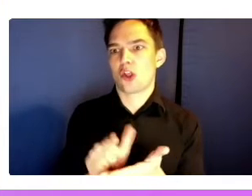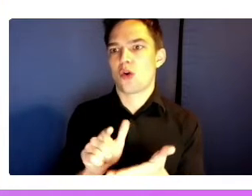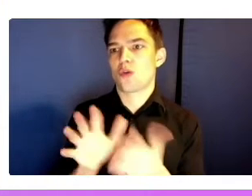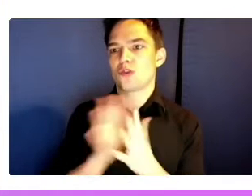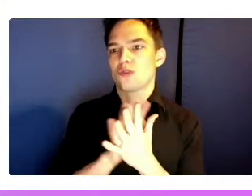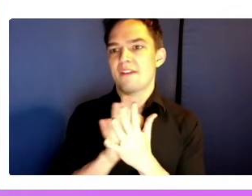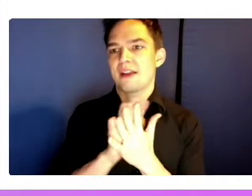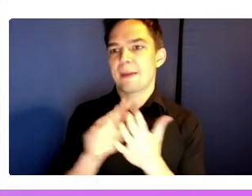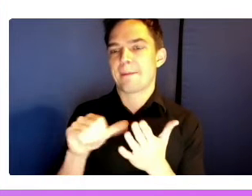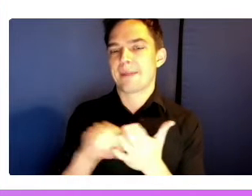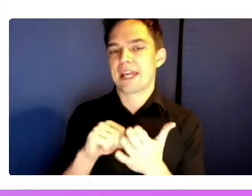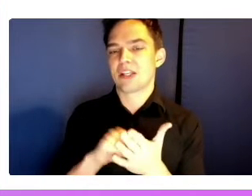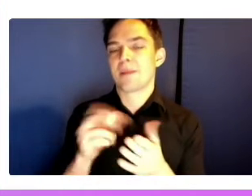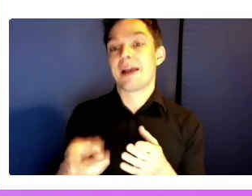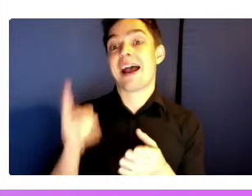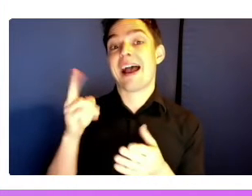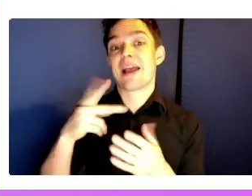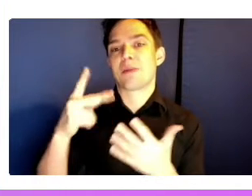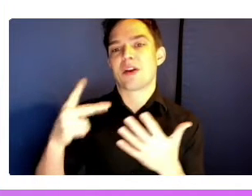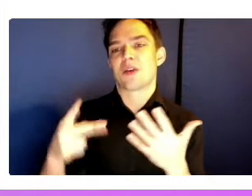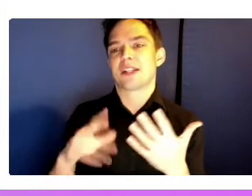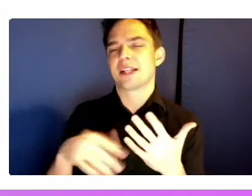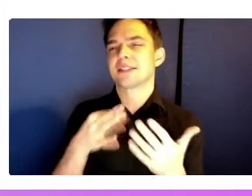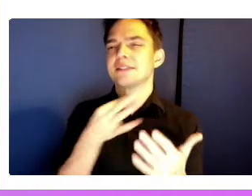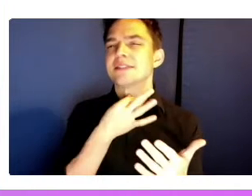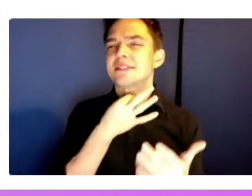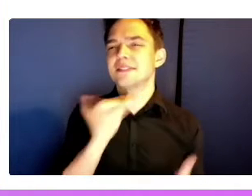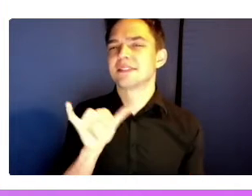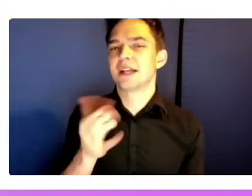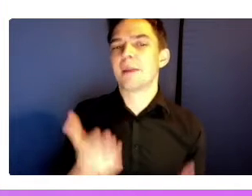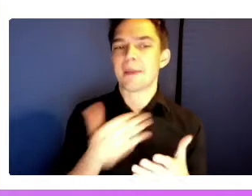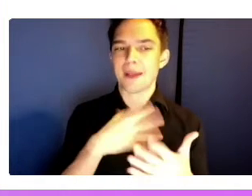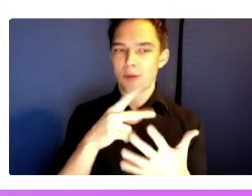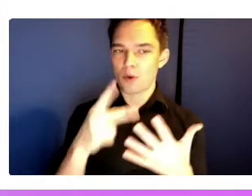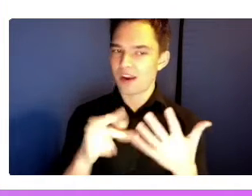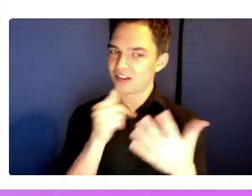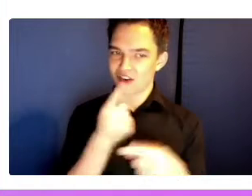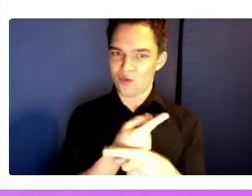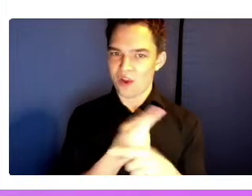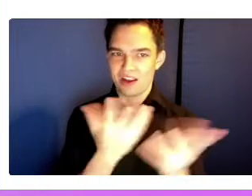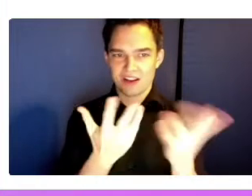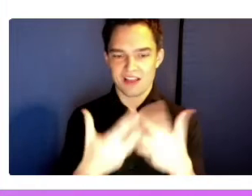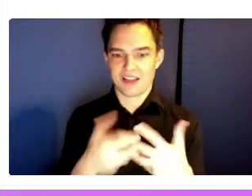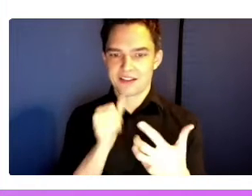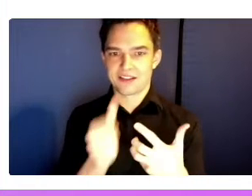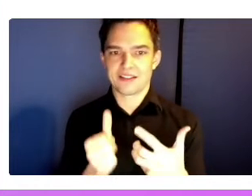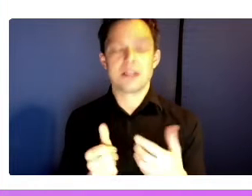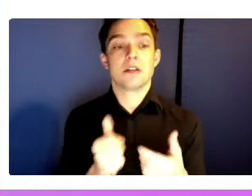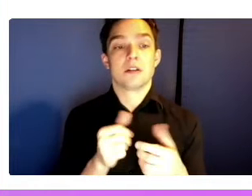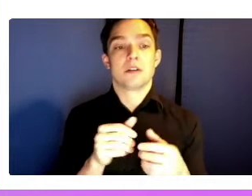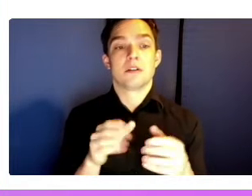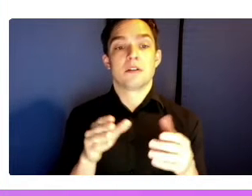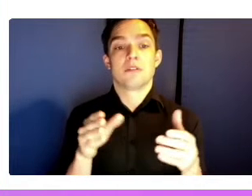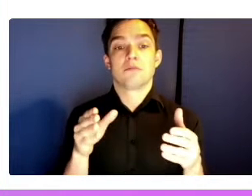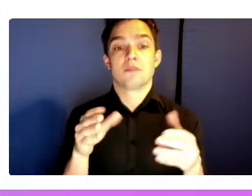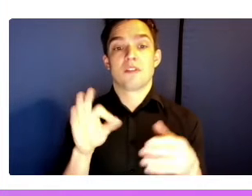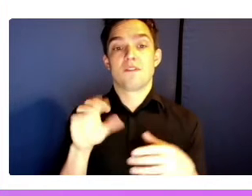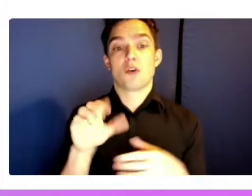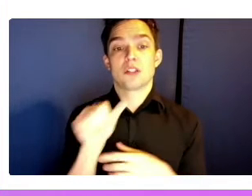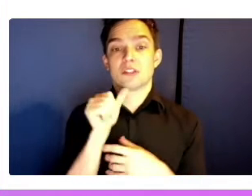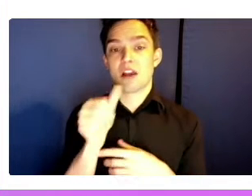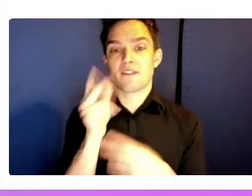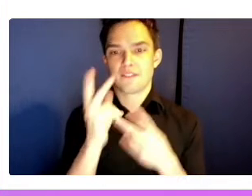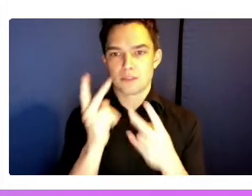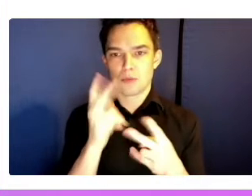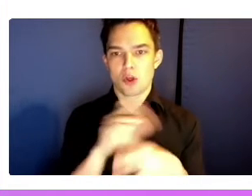page, but it's a high priority. That's curious. Maybe our priorities aren't correct. Focus not visible on hamburger menu.